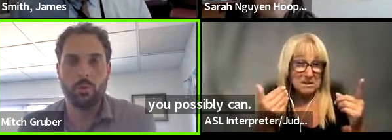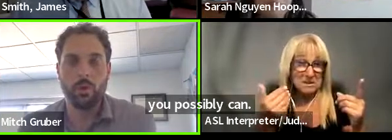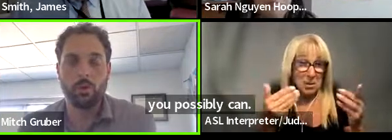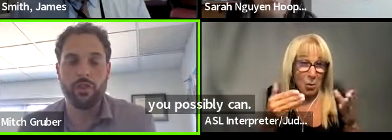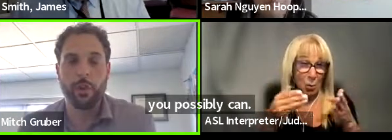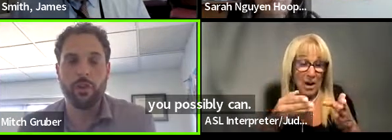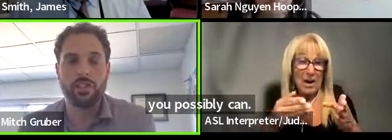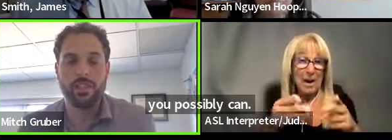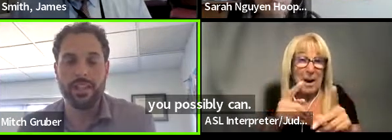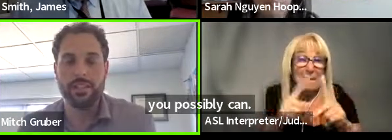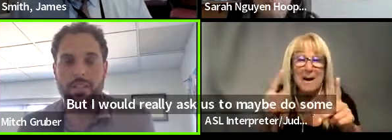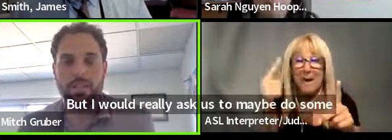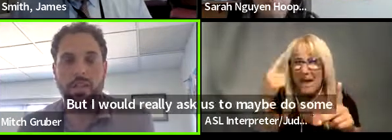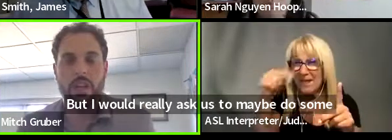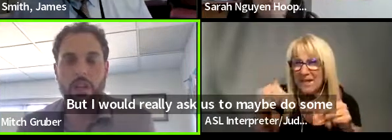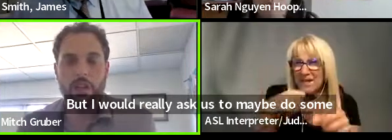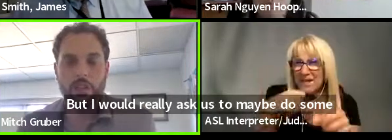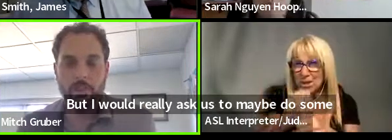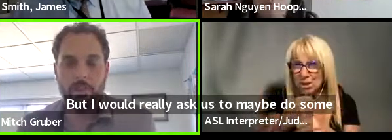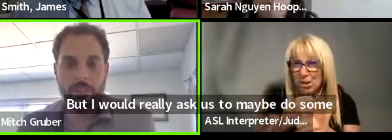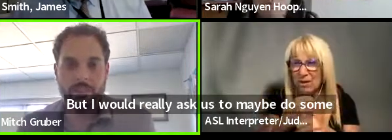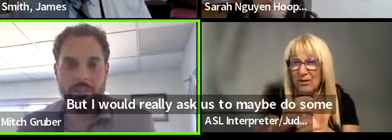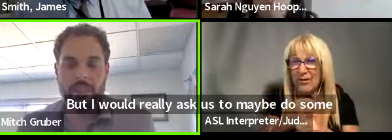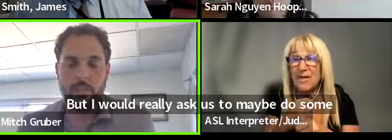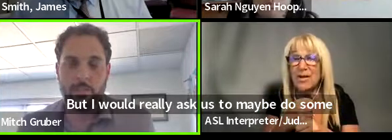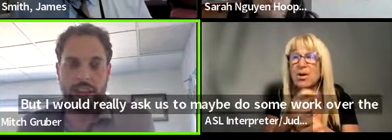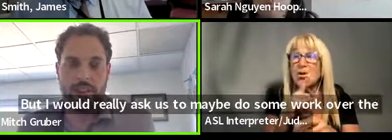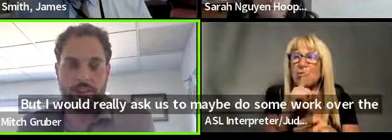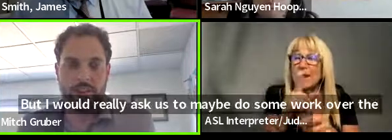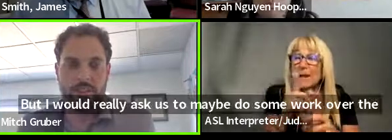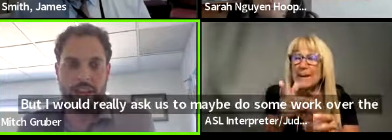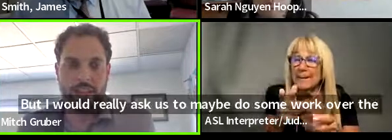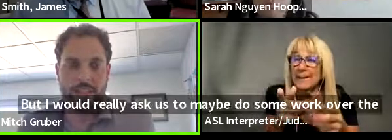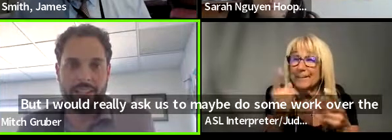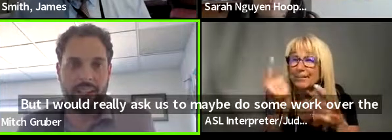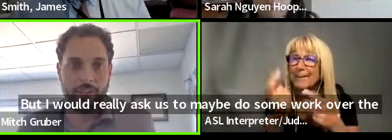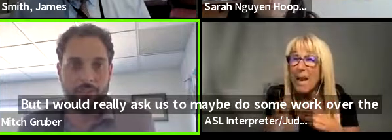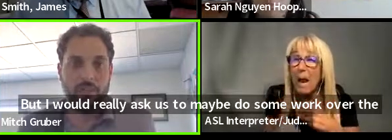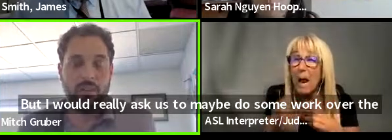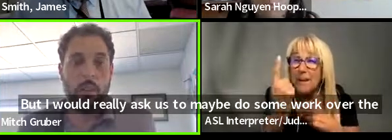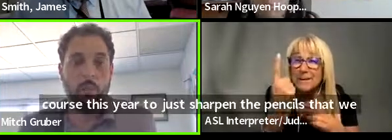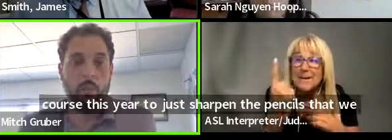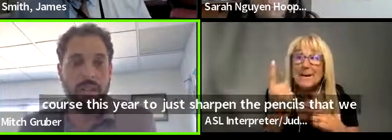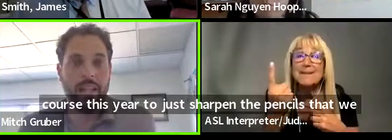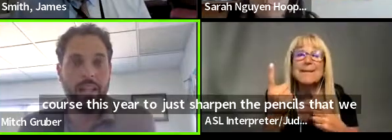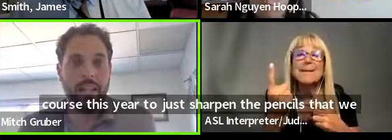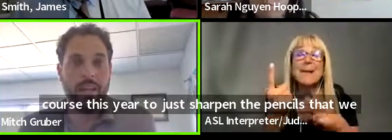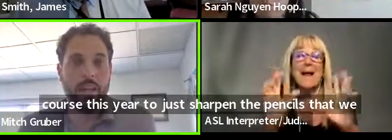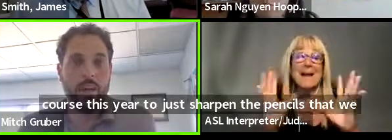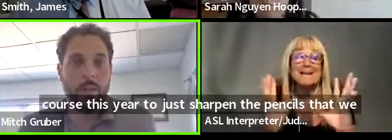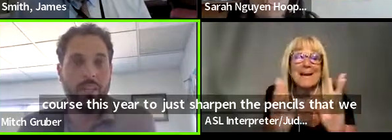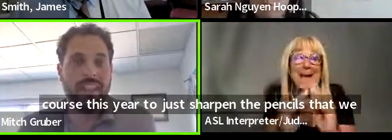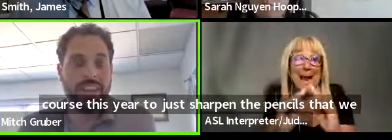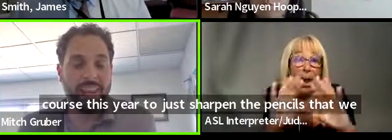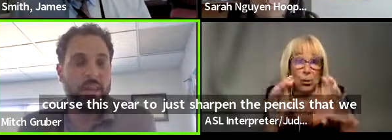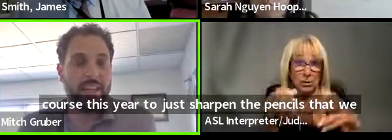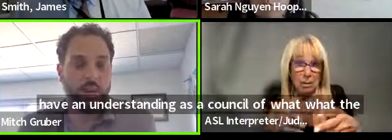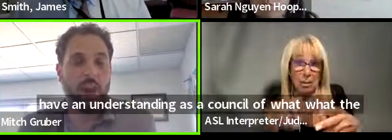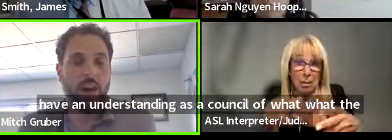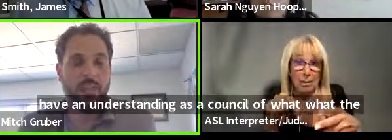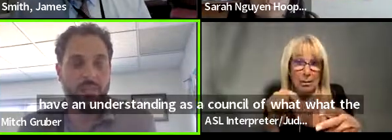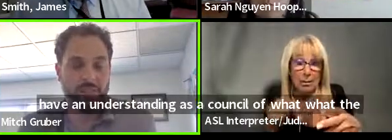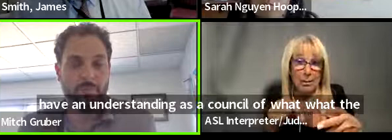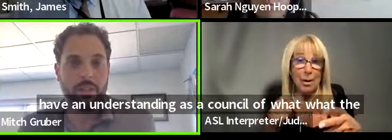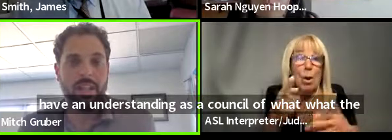maybe do some work over the course of this year to just sharpen the pencil, so that we have an understanding as a council of what the